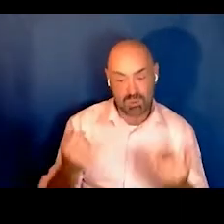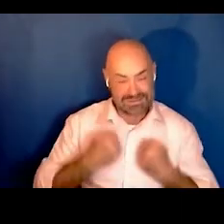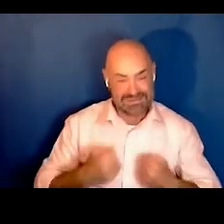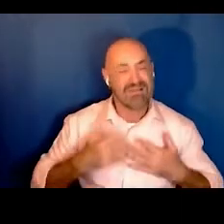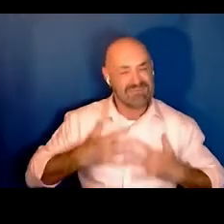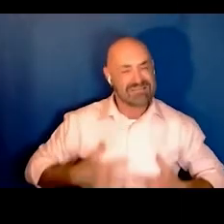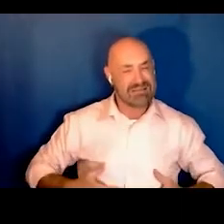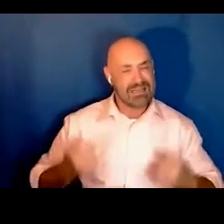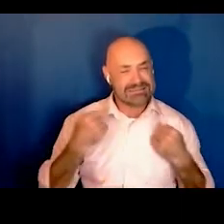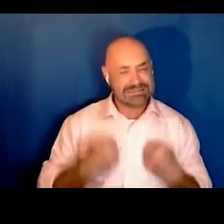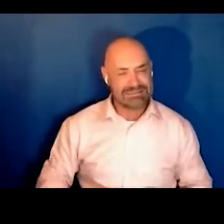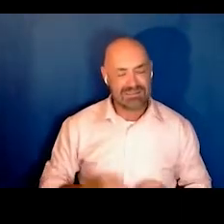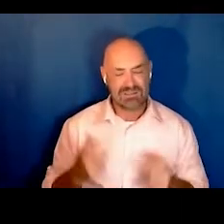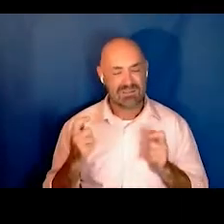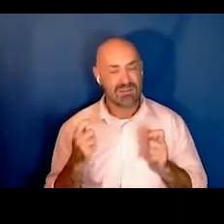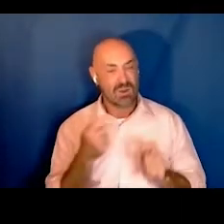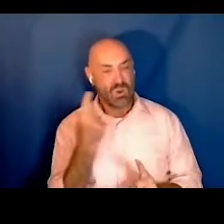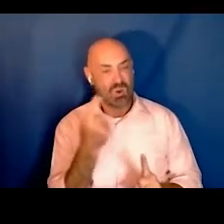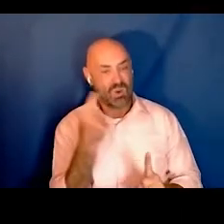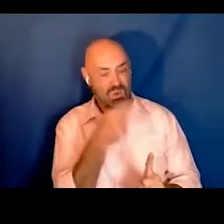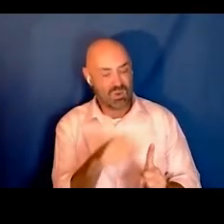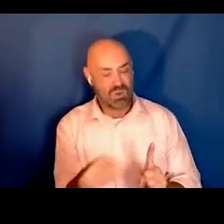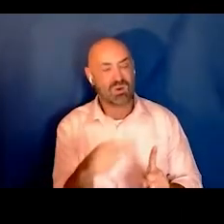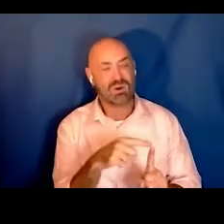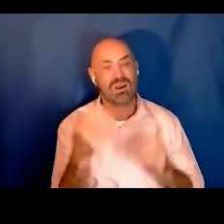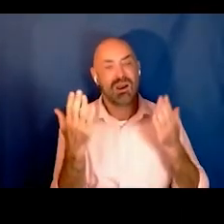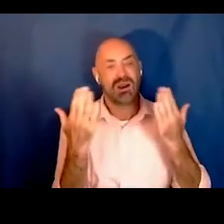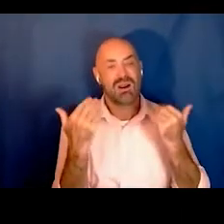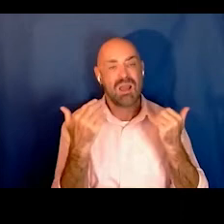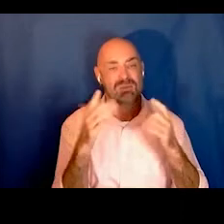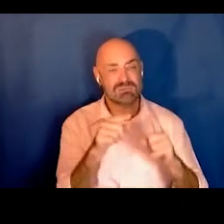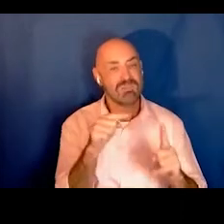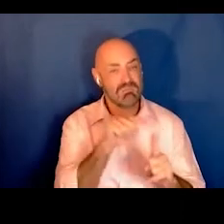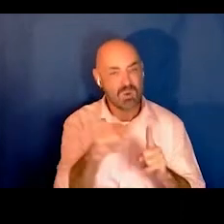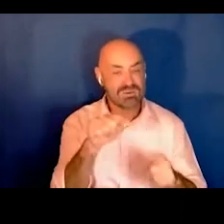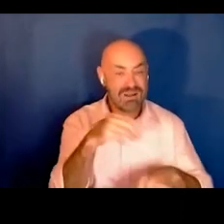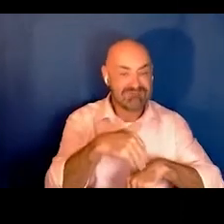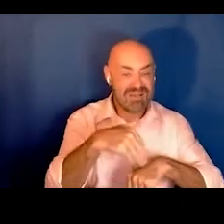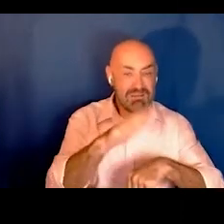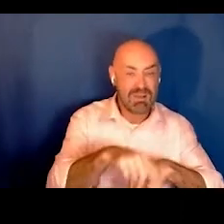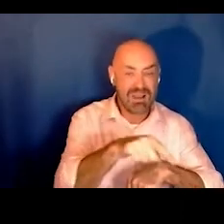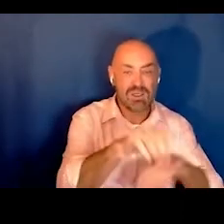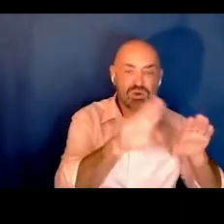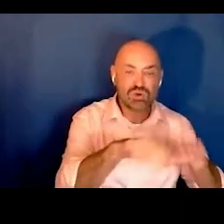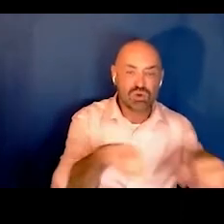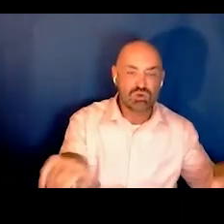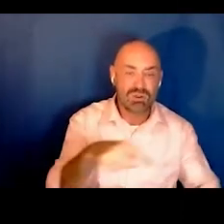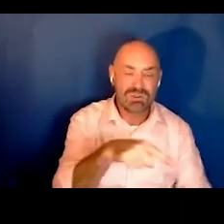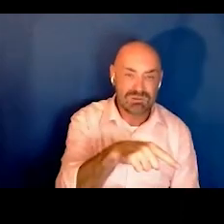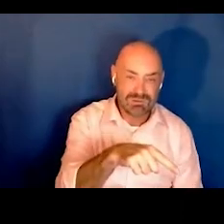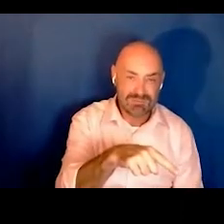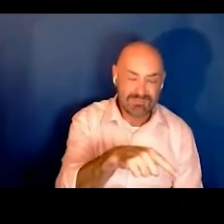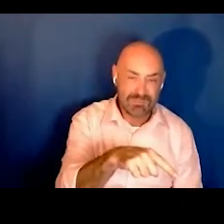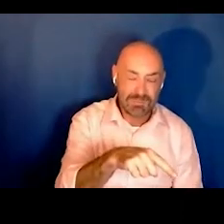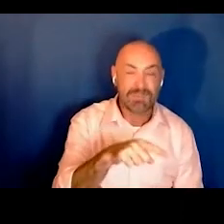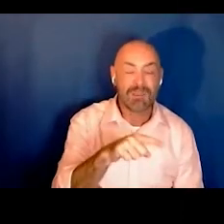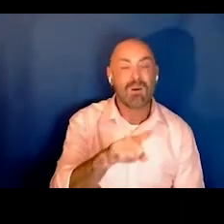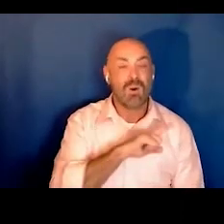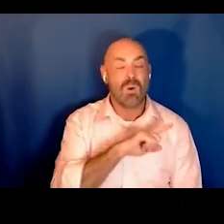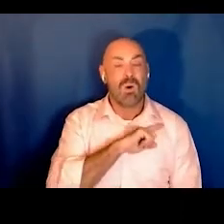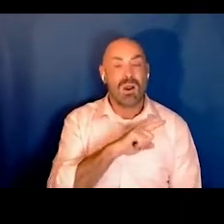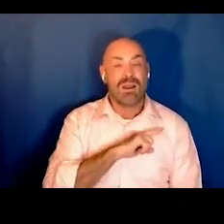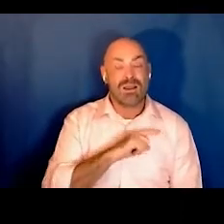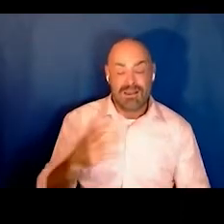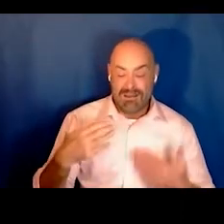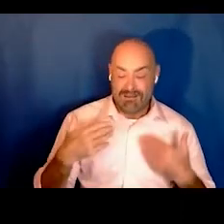primarily, attributable to climate change, fell on children. But this is also because physical and mental health is